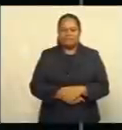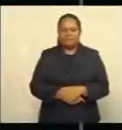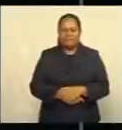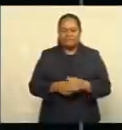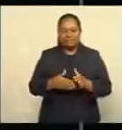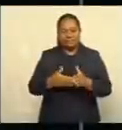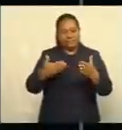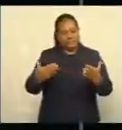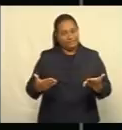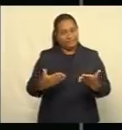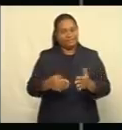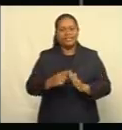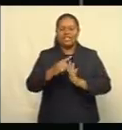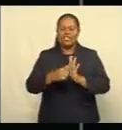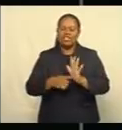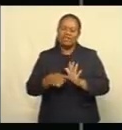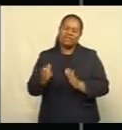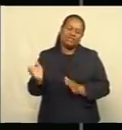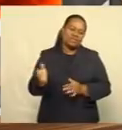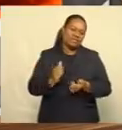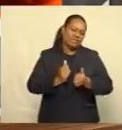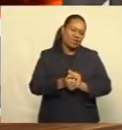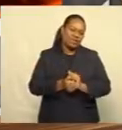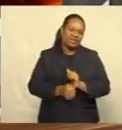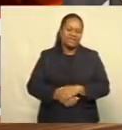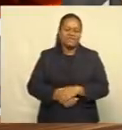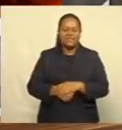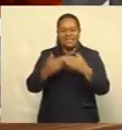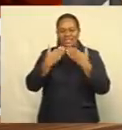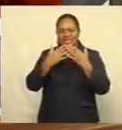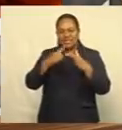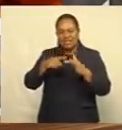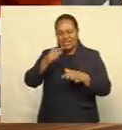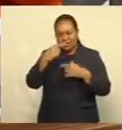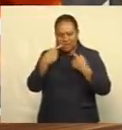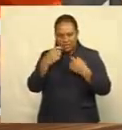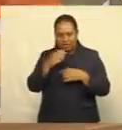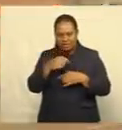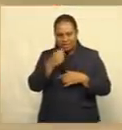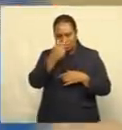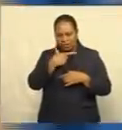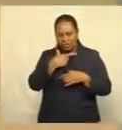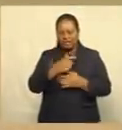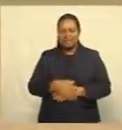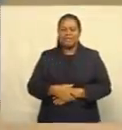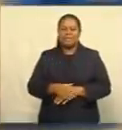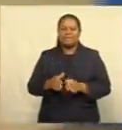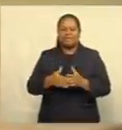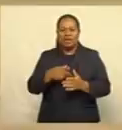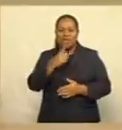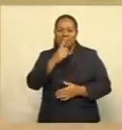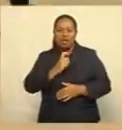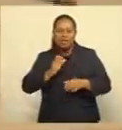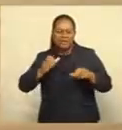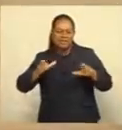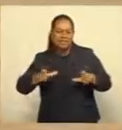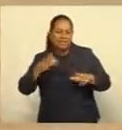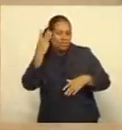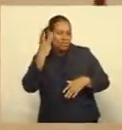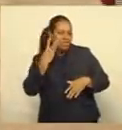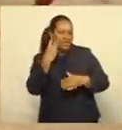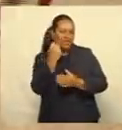And Jamie is here with all the latest in sports. Thank you, Edwin, and good evening. Ahead in sports, promising signs for women's